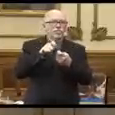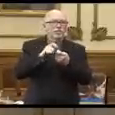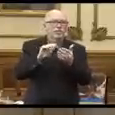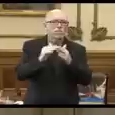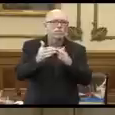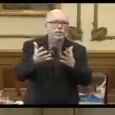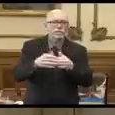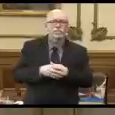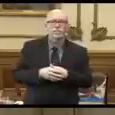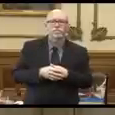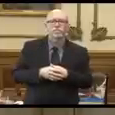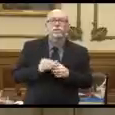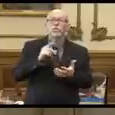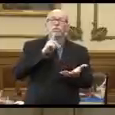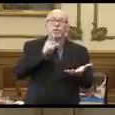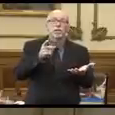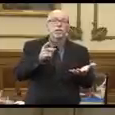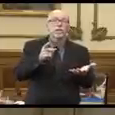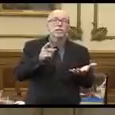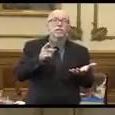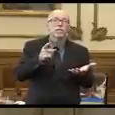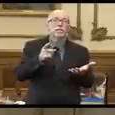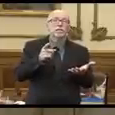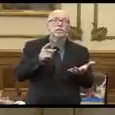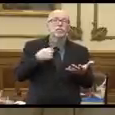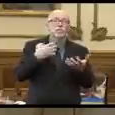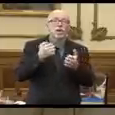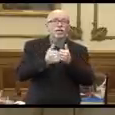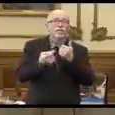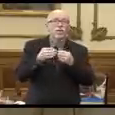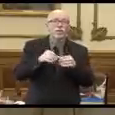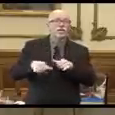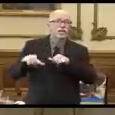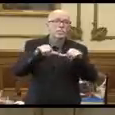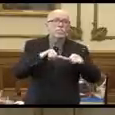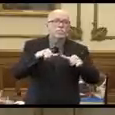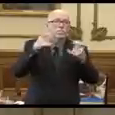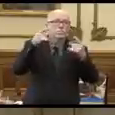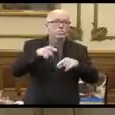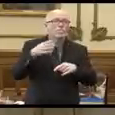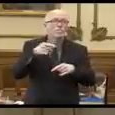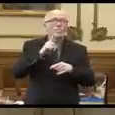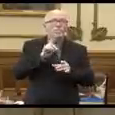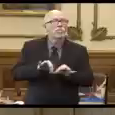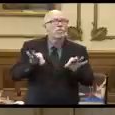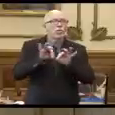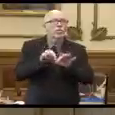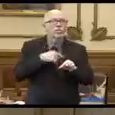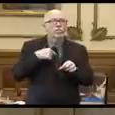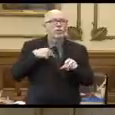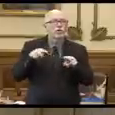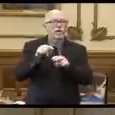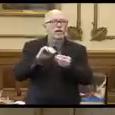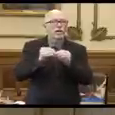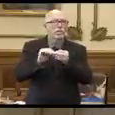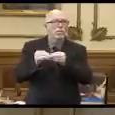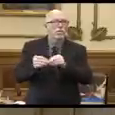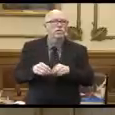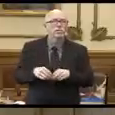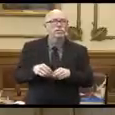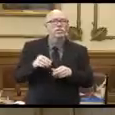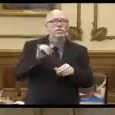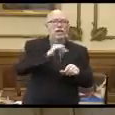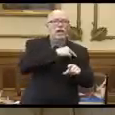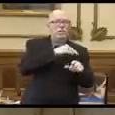community and really want everybody to be on the same page because that's critically important as we're looking at numbers, whether that